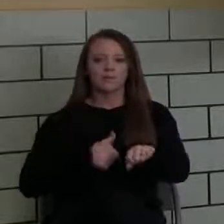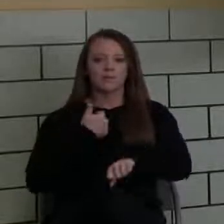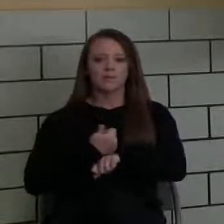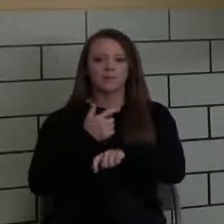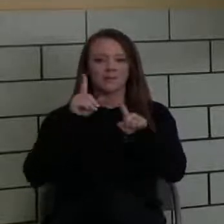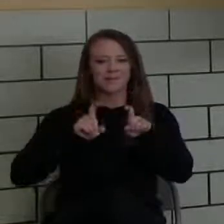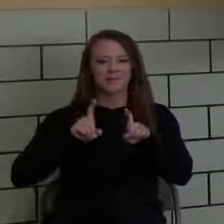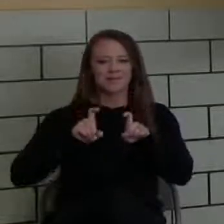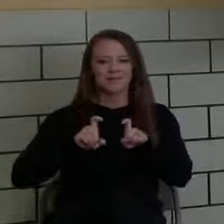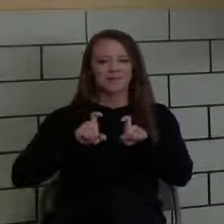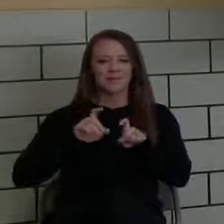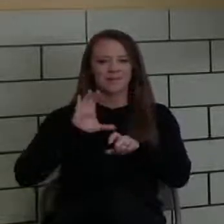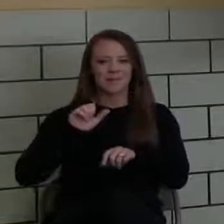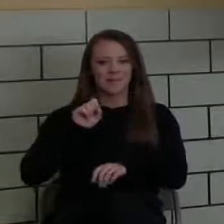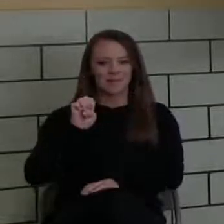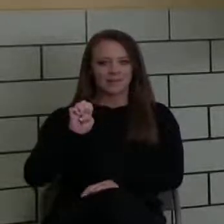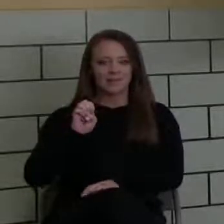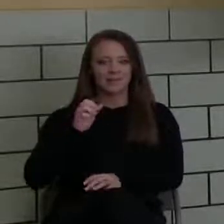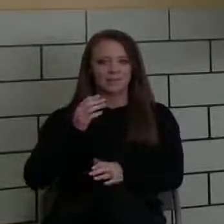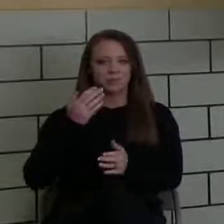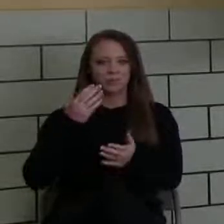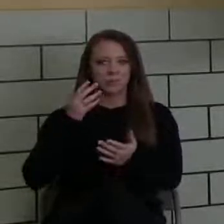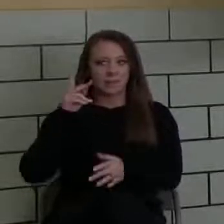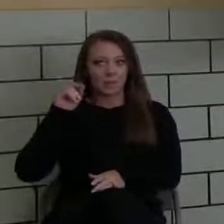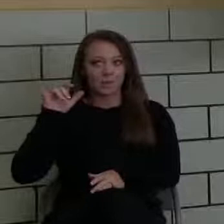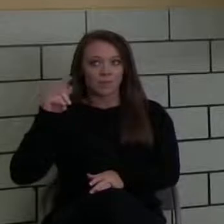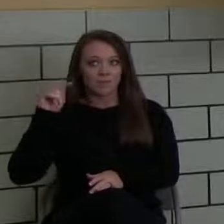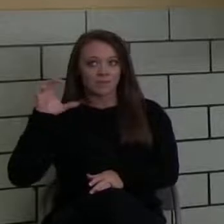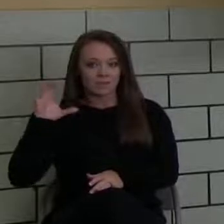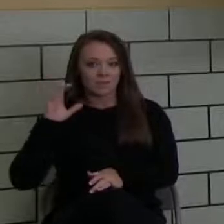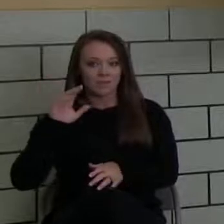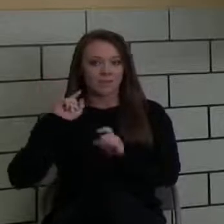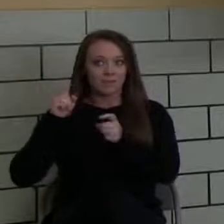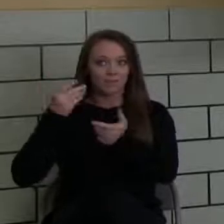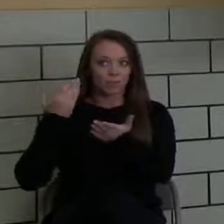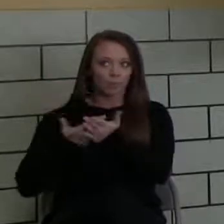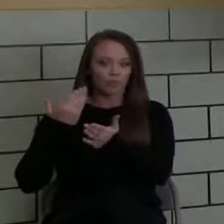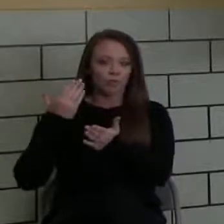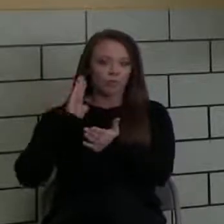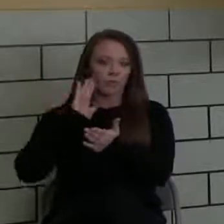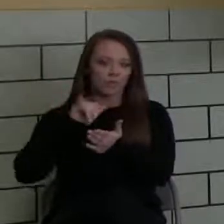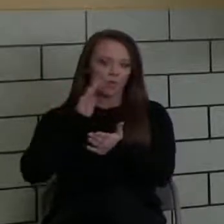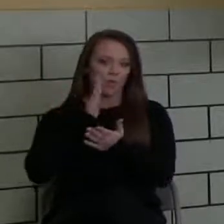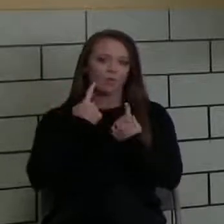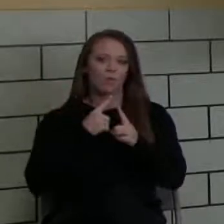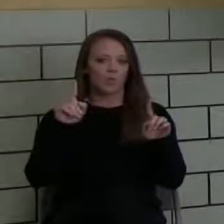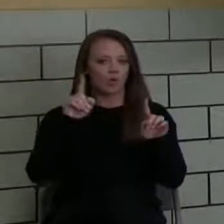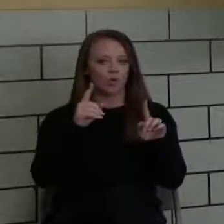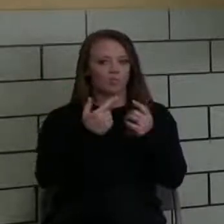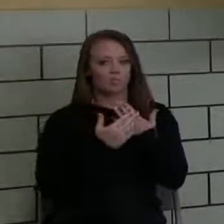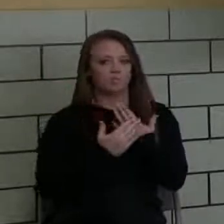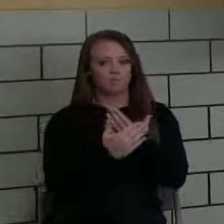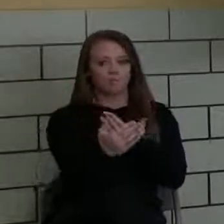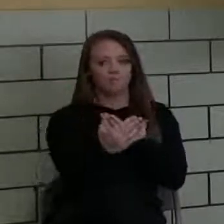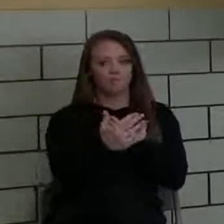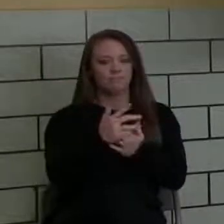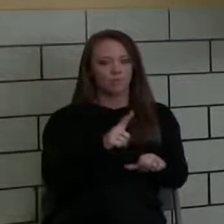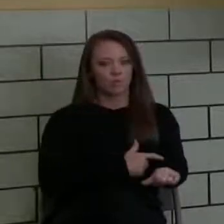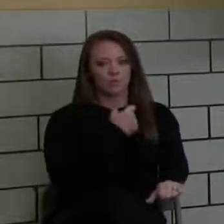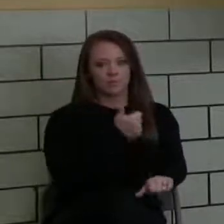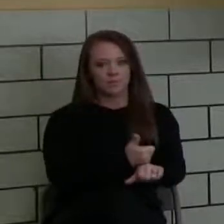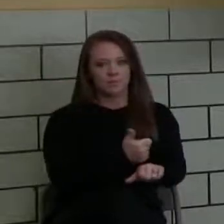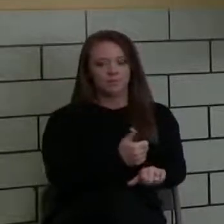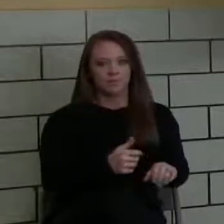case for that, to prove to KYTC that will work long term. So that may actually happen ahead of